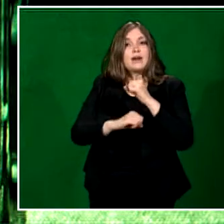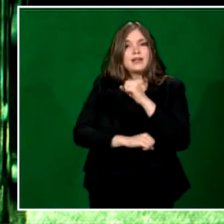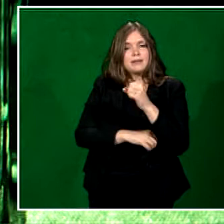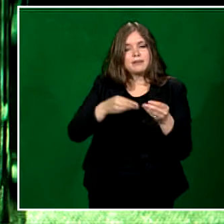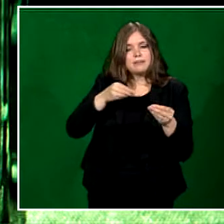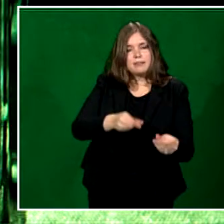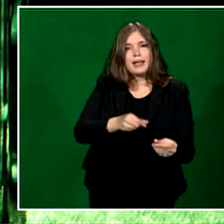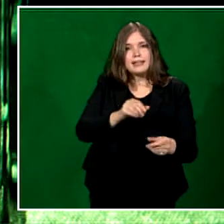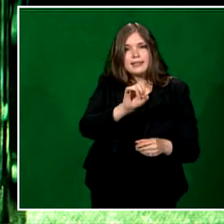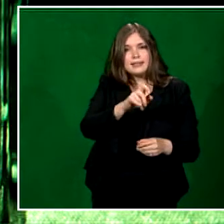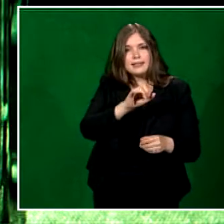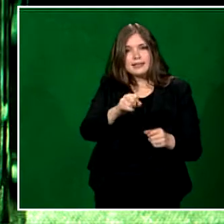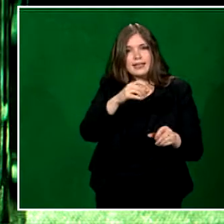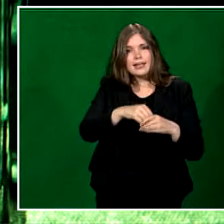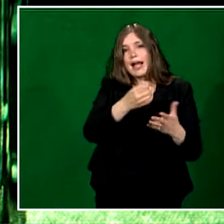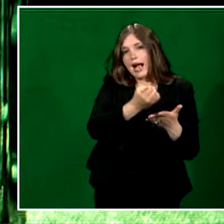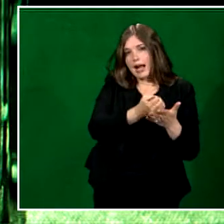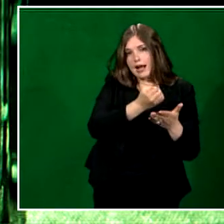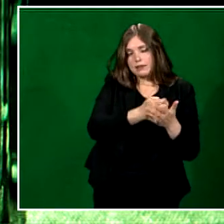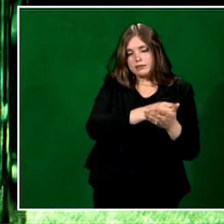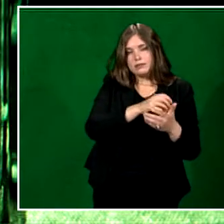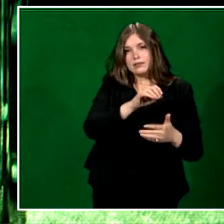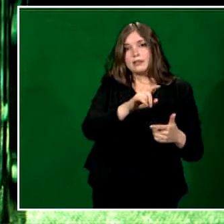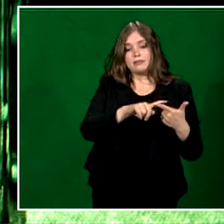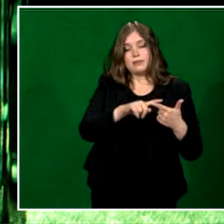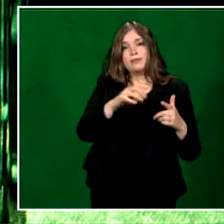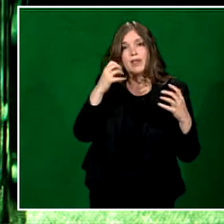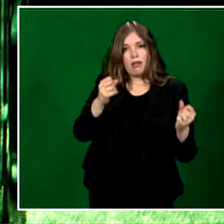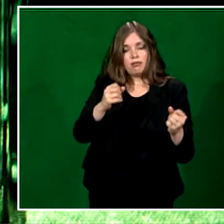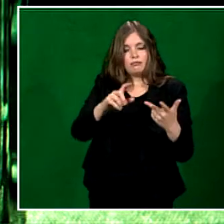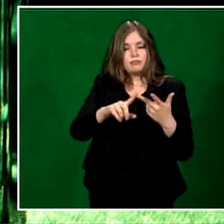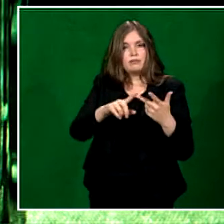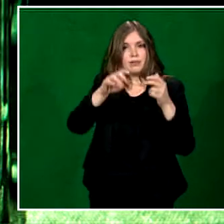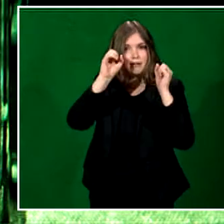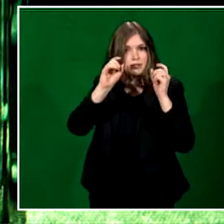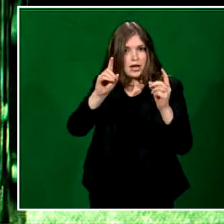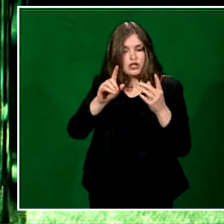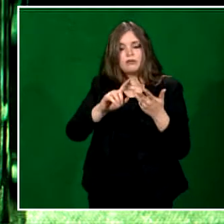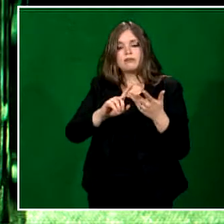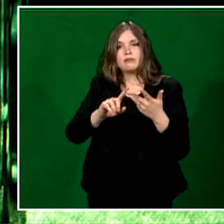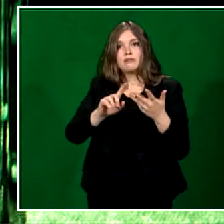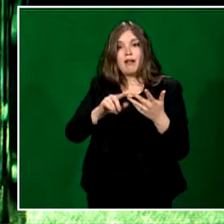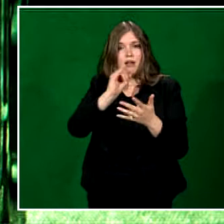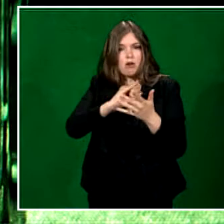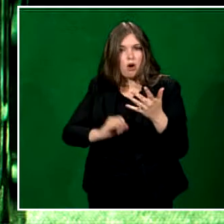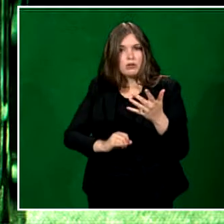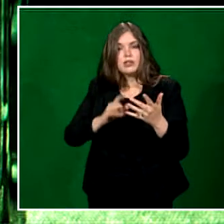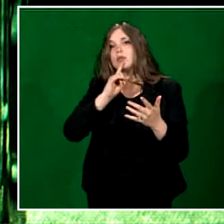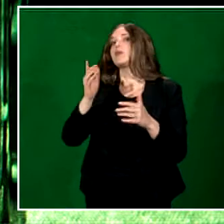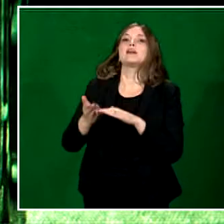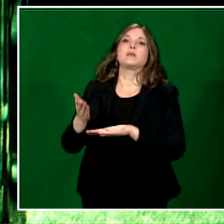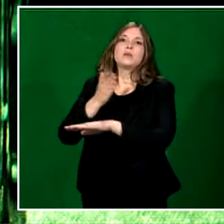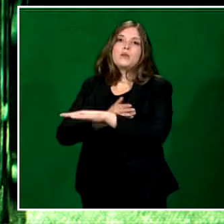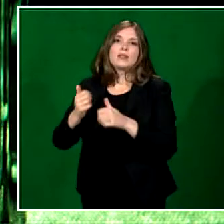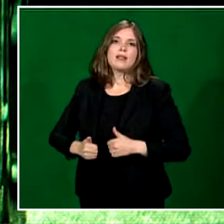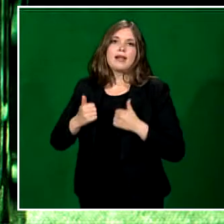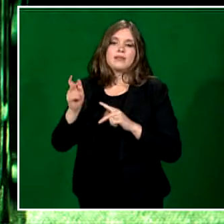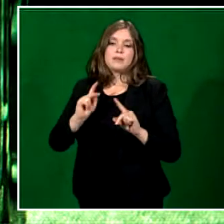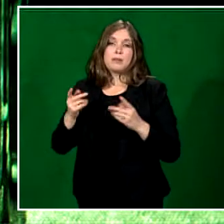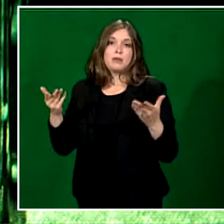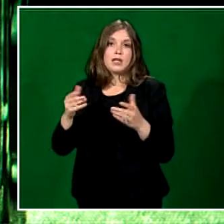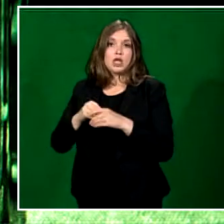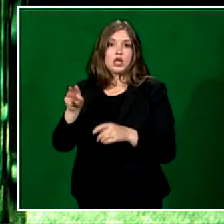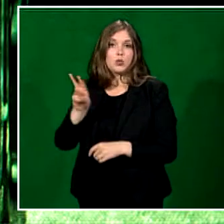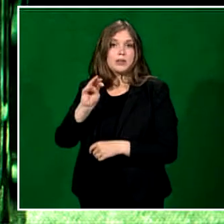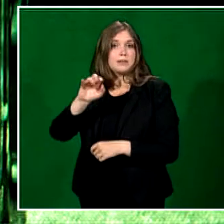in economicology, health, education, and arts, while enhancing the lives of people here in West Michigan and around the